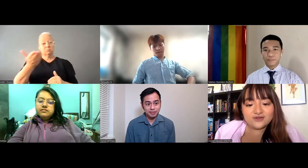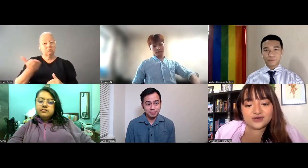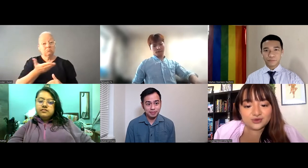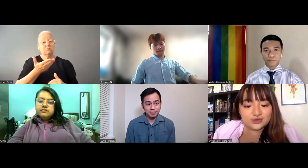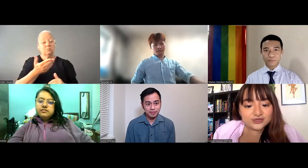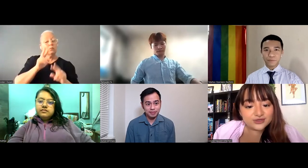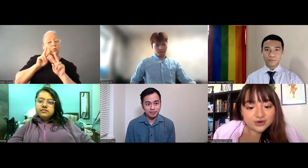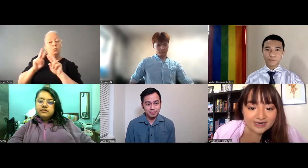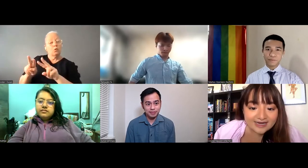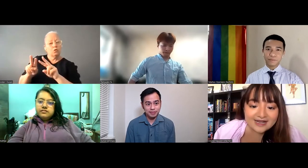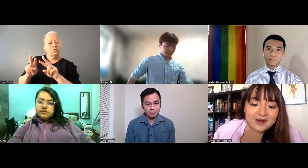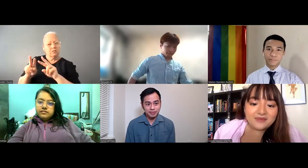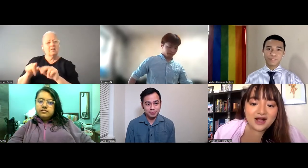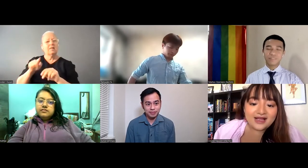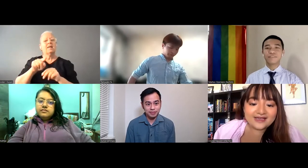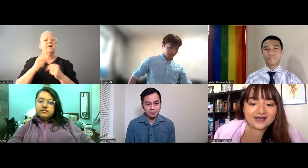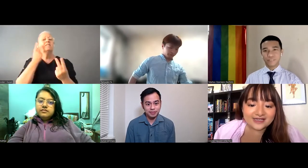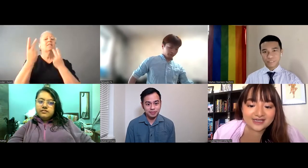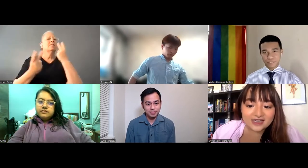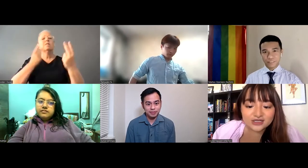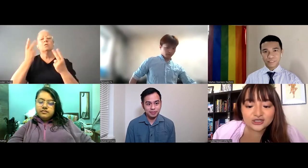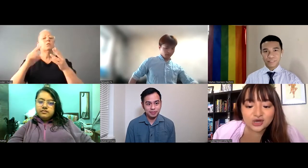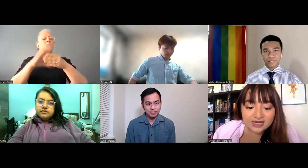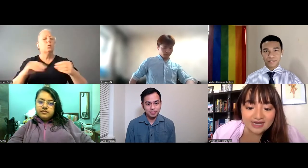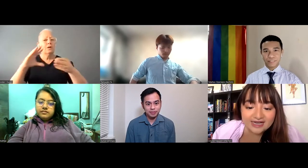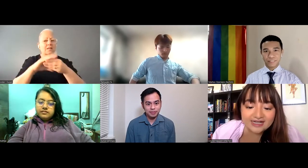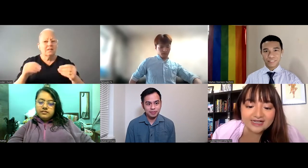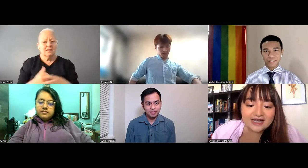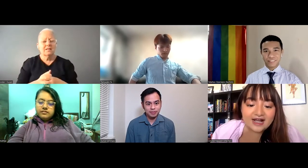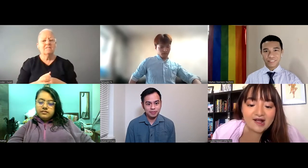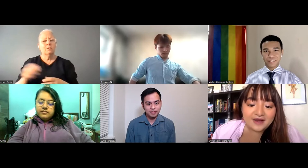a visual story by Kartik Shawnee.